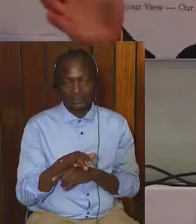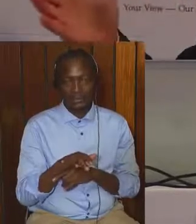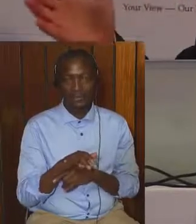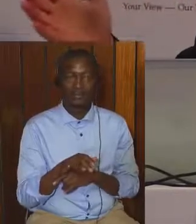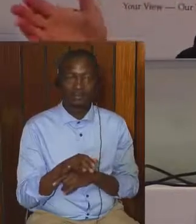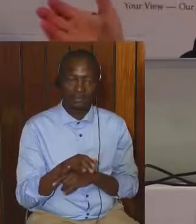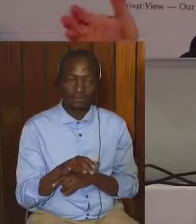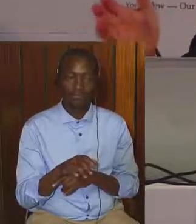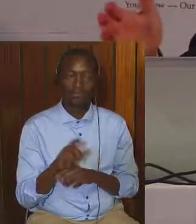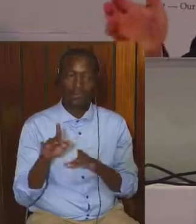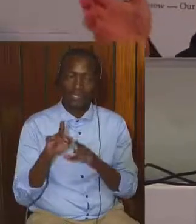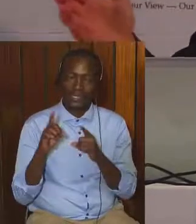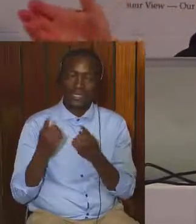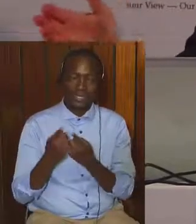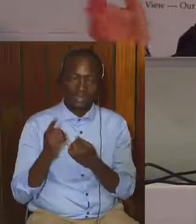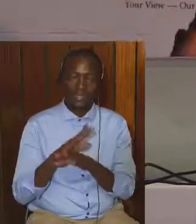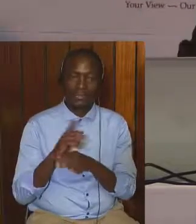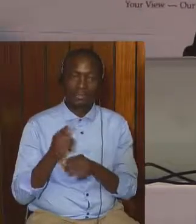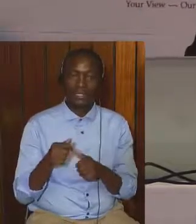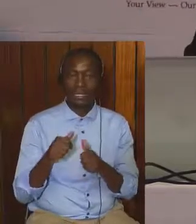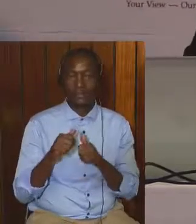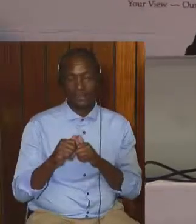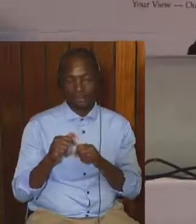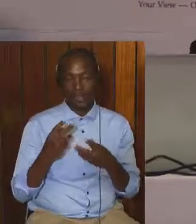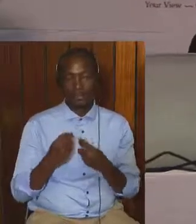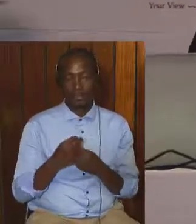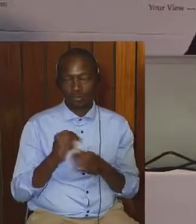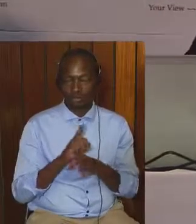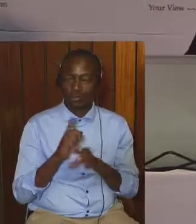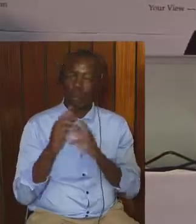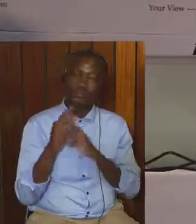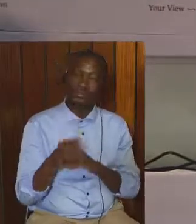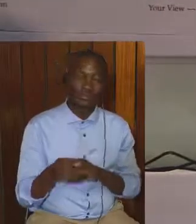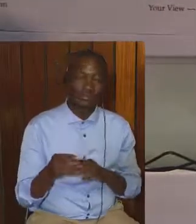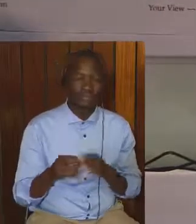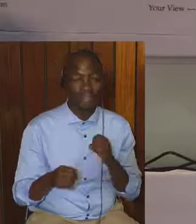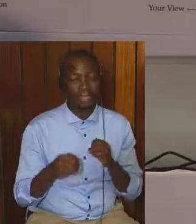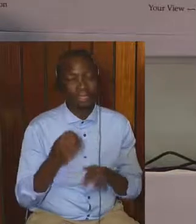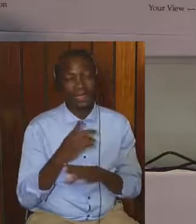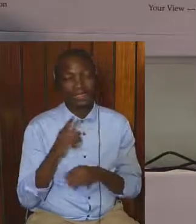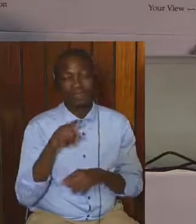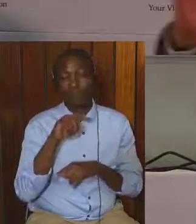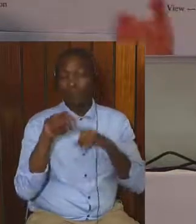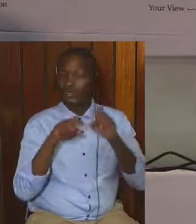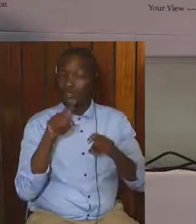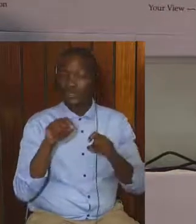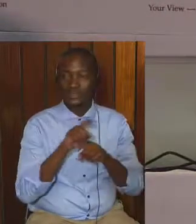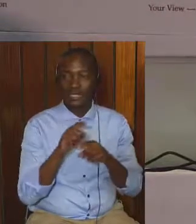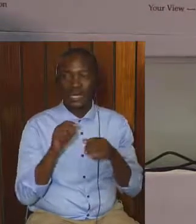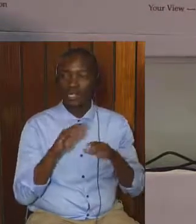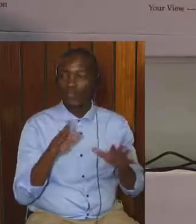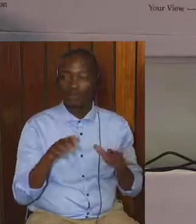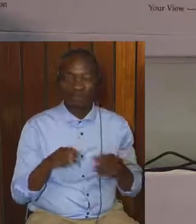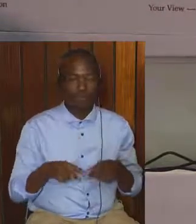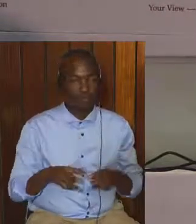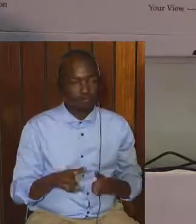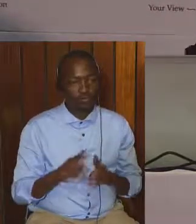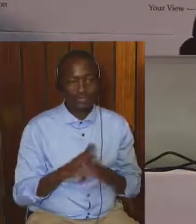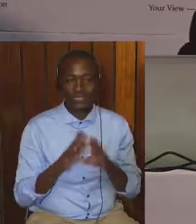the department comes back with those responses. Some of the questions raised here are not for roads and